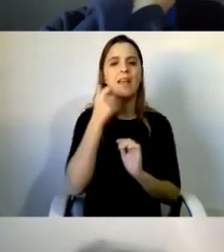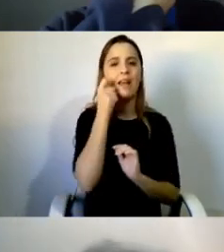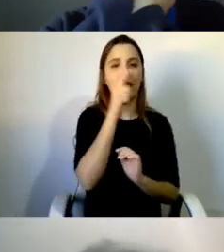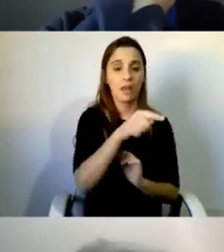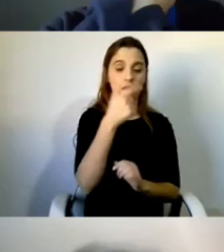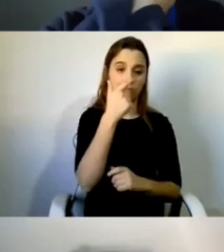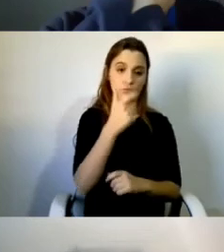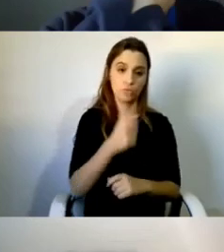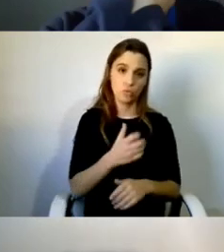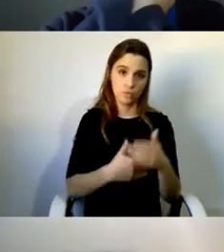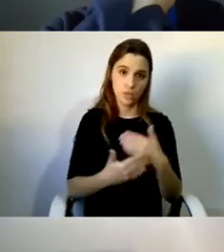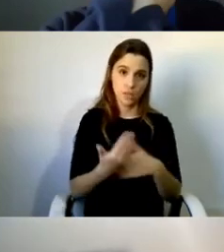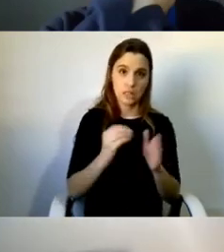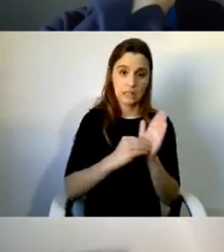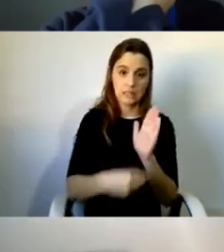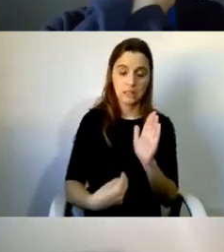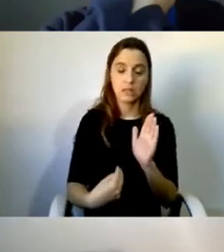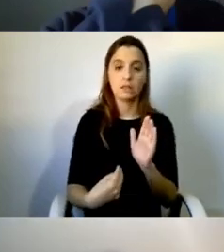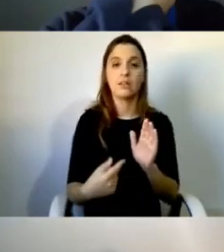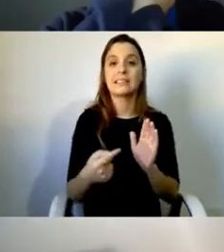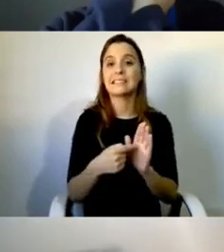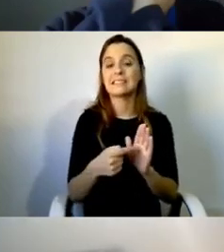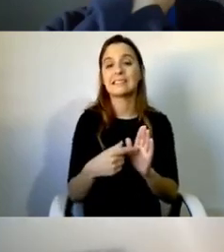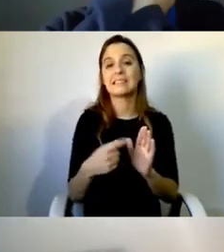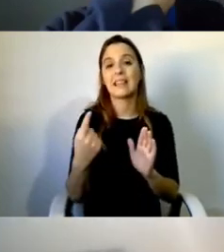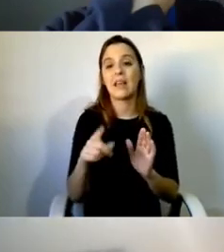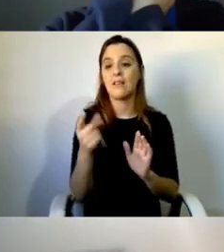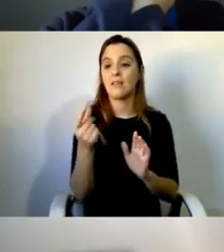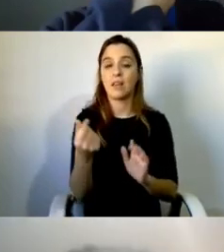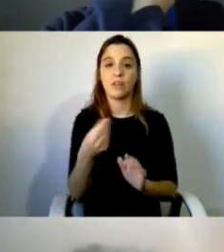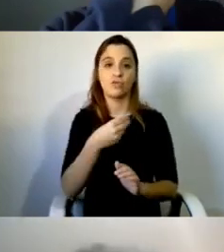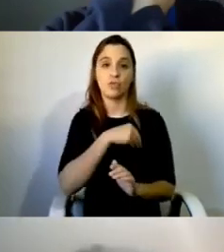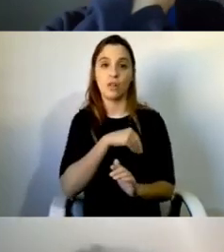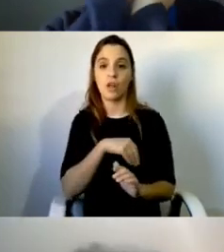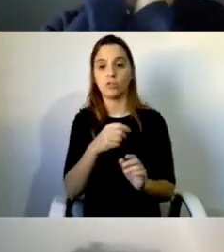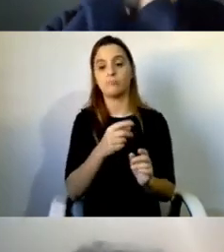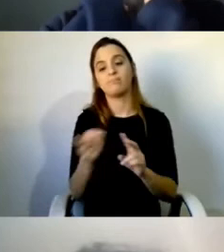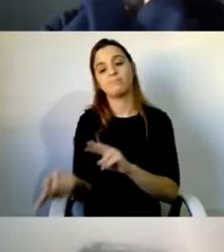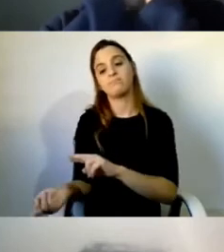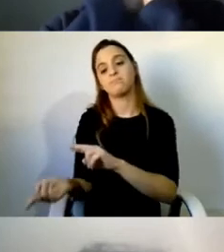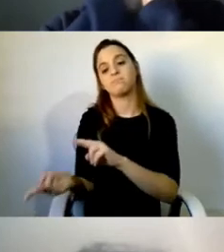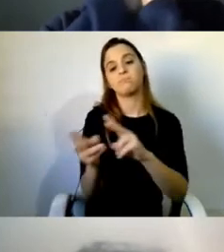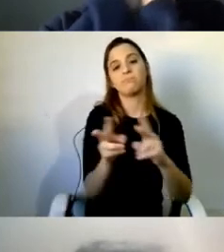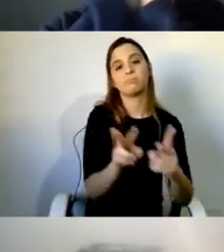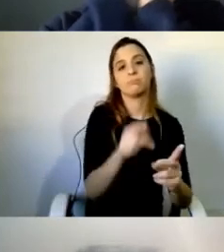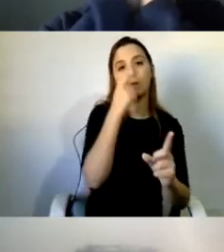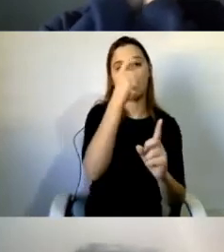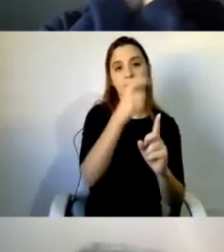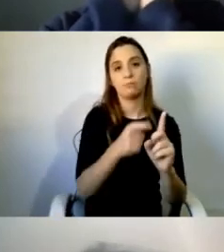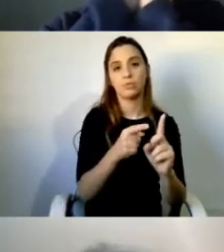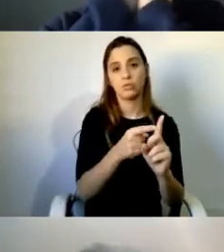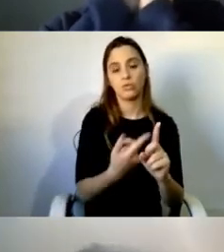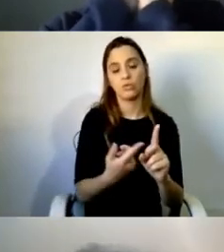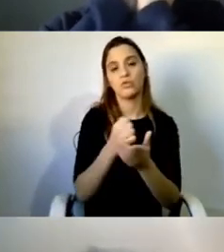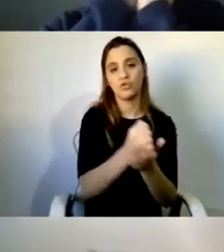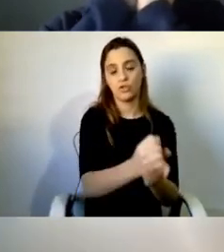to transfer the salaries to the PAs. For all these activities related